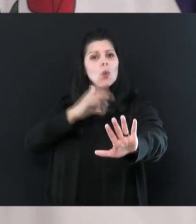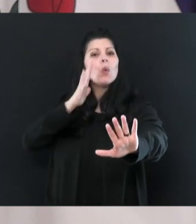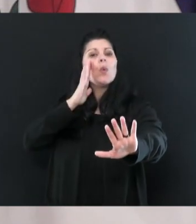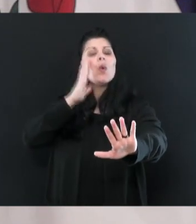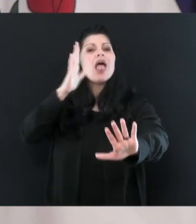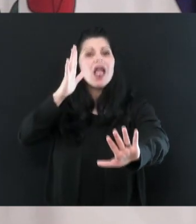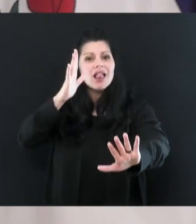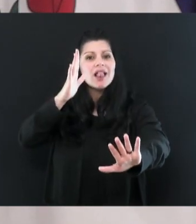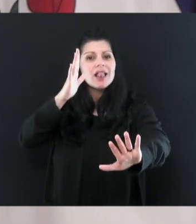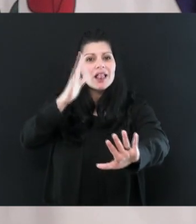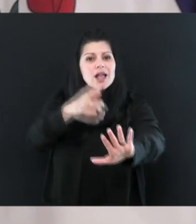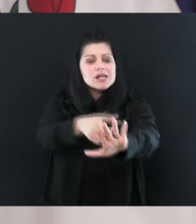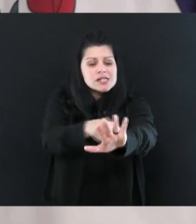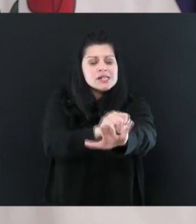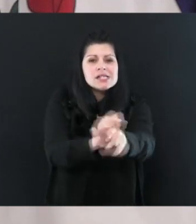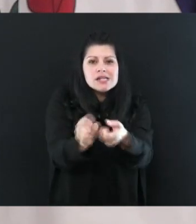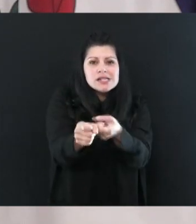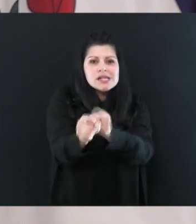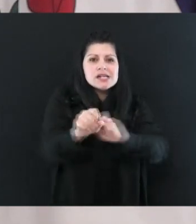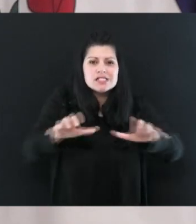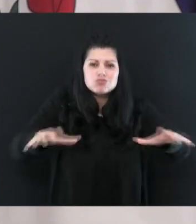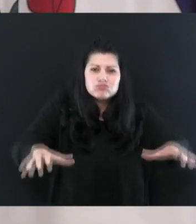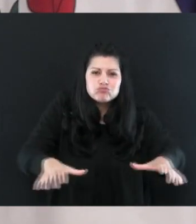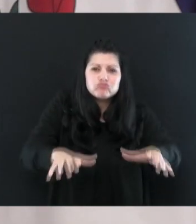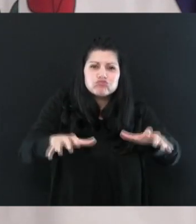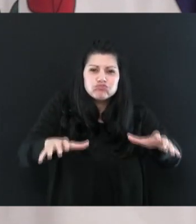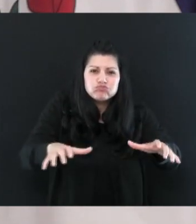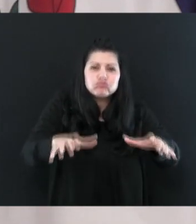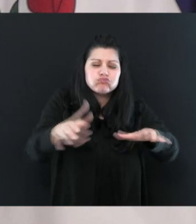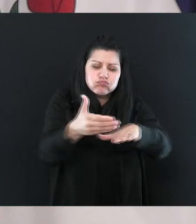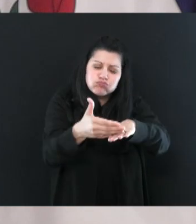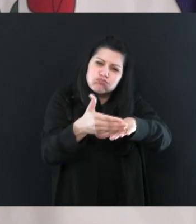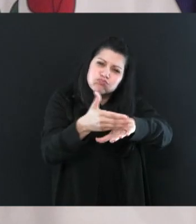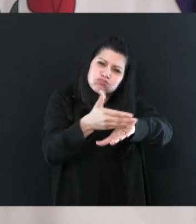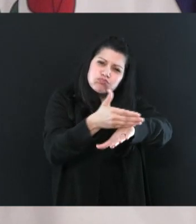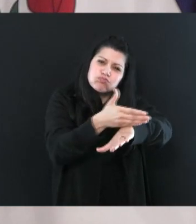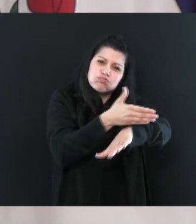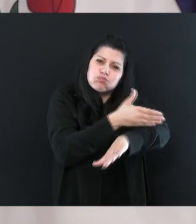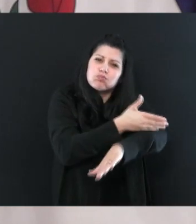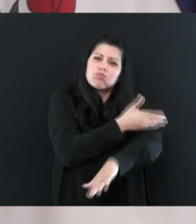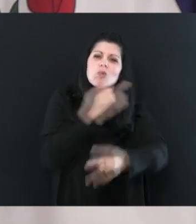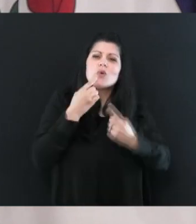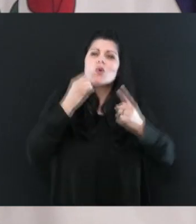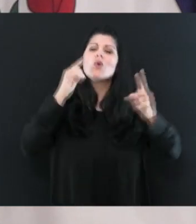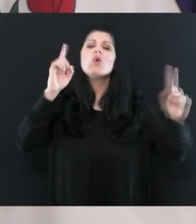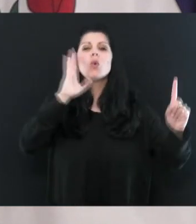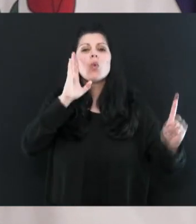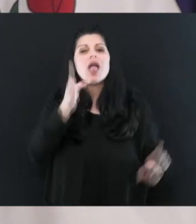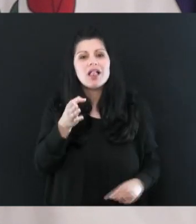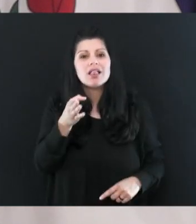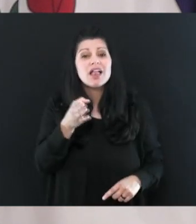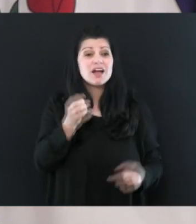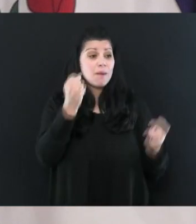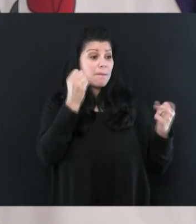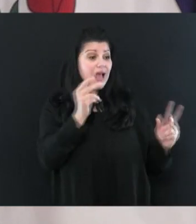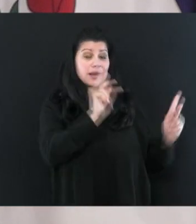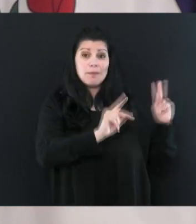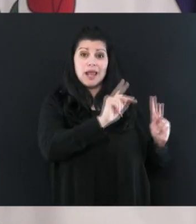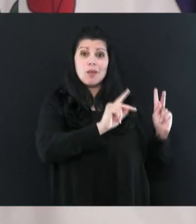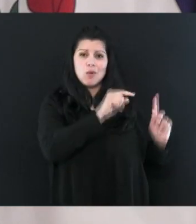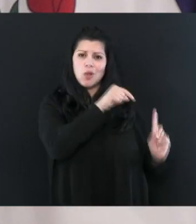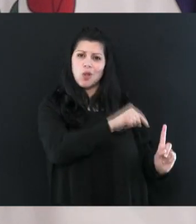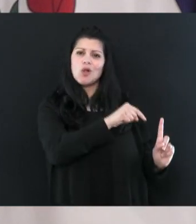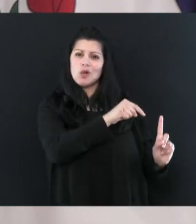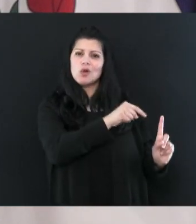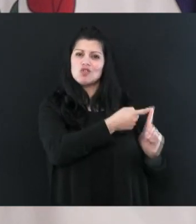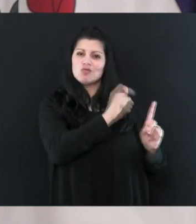it. We've got great, great West Virginians we've lost, but we're going to win the war.